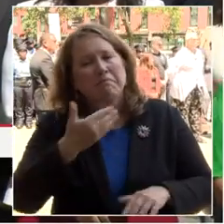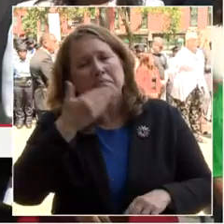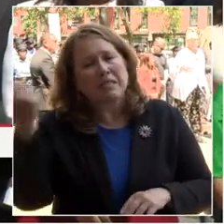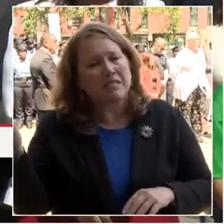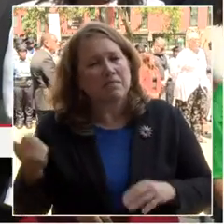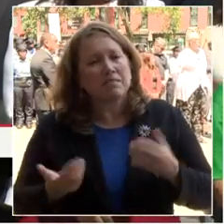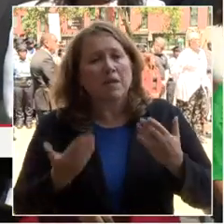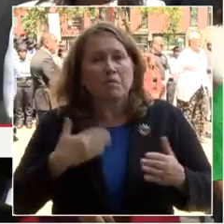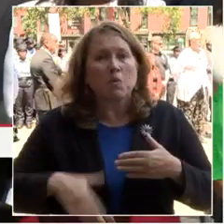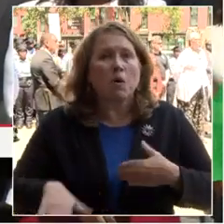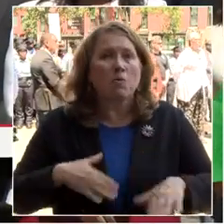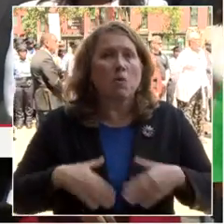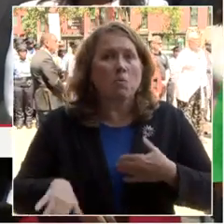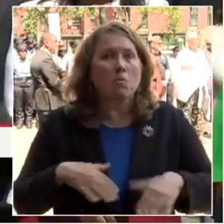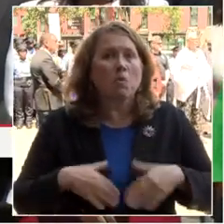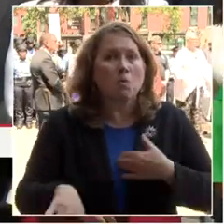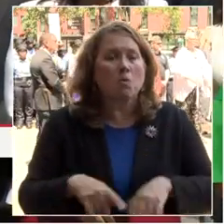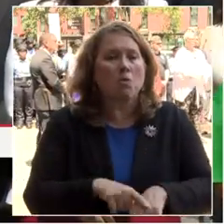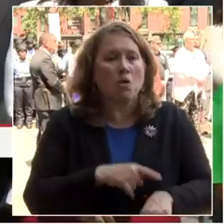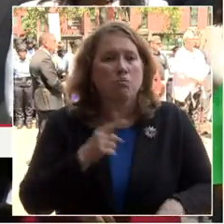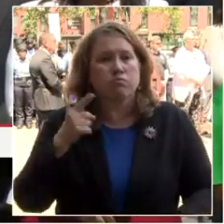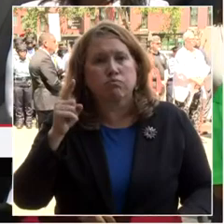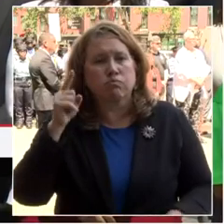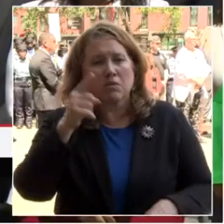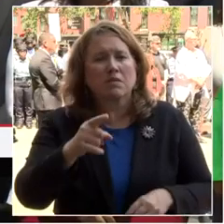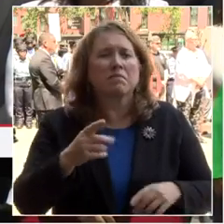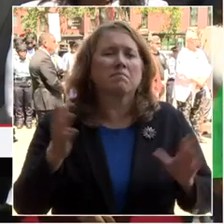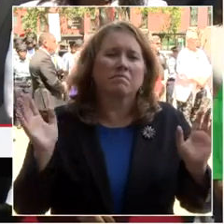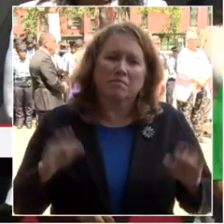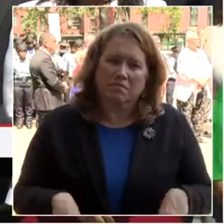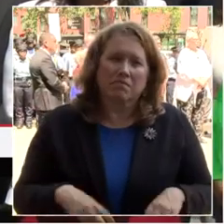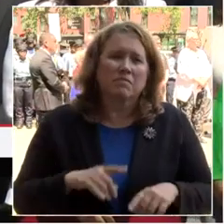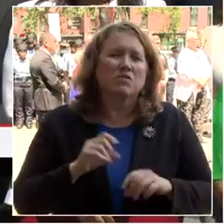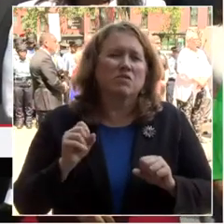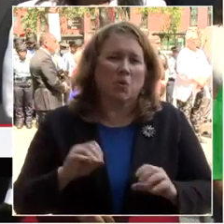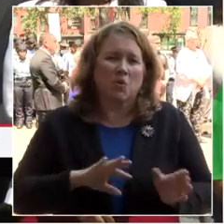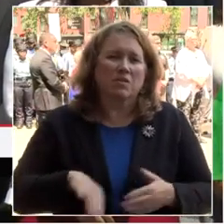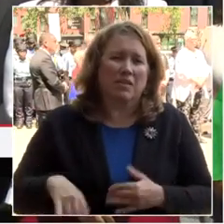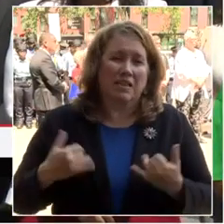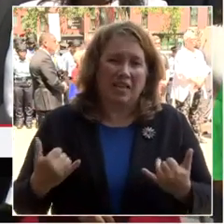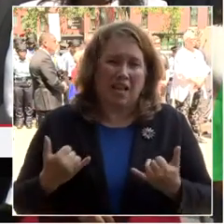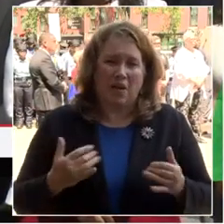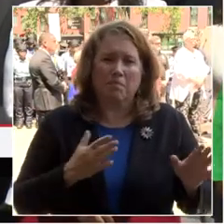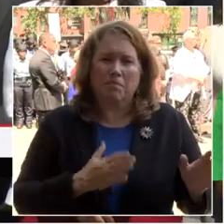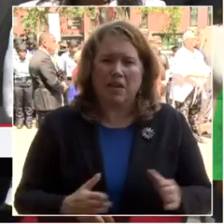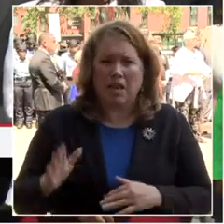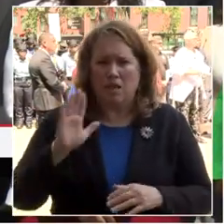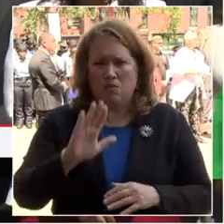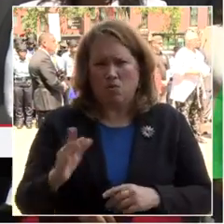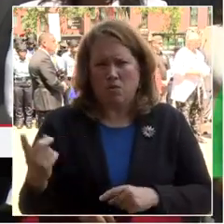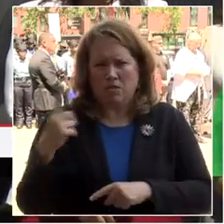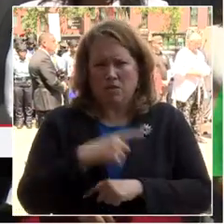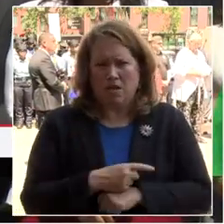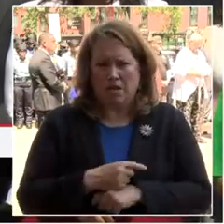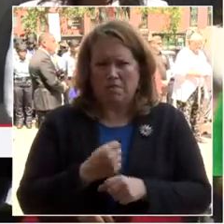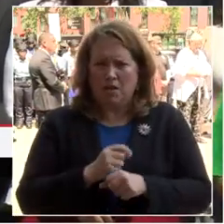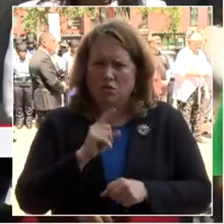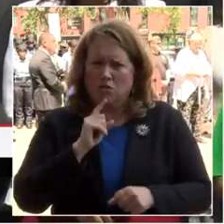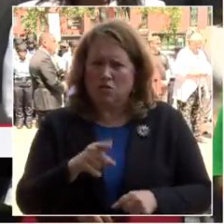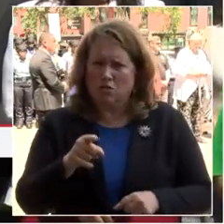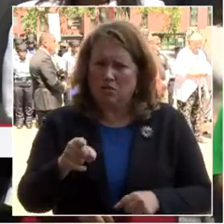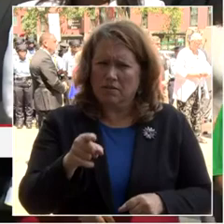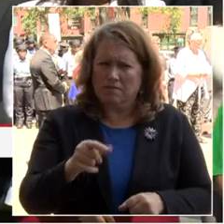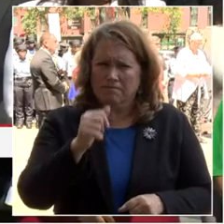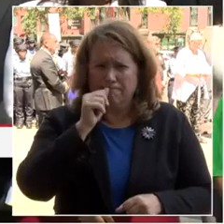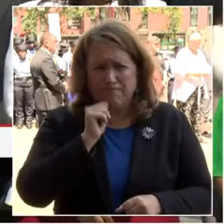walking long distances. So now is the time to kind of plan your day and make sure you can be patient